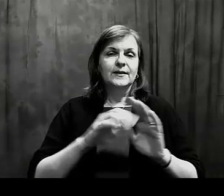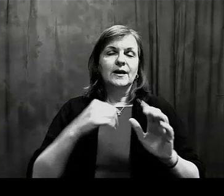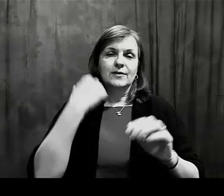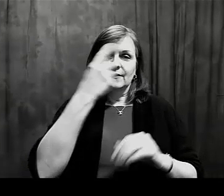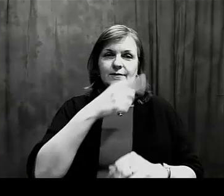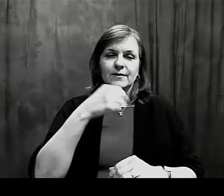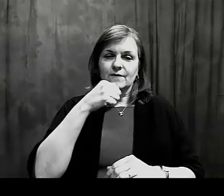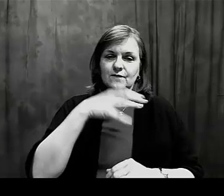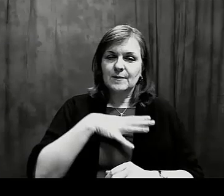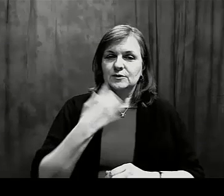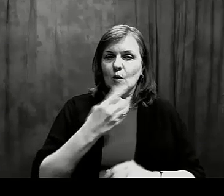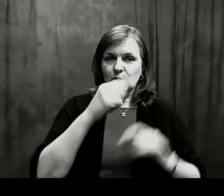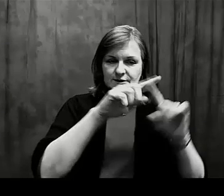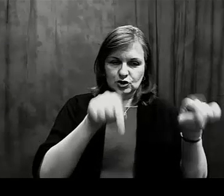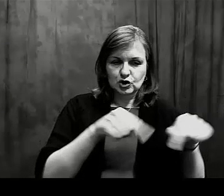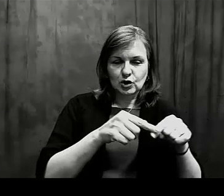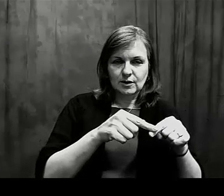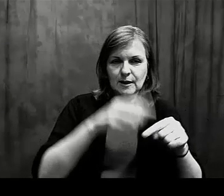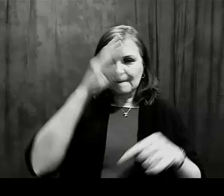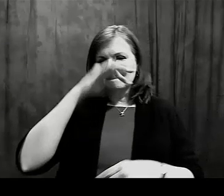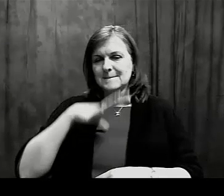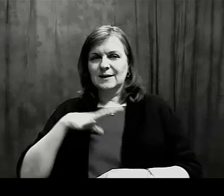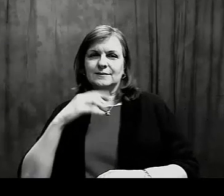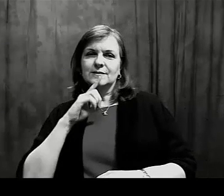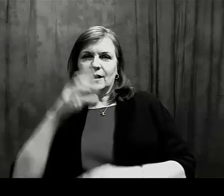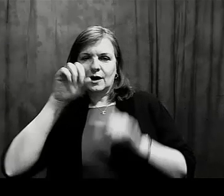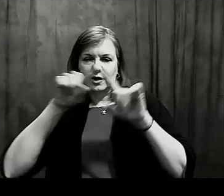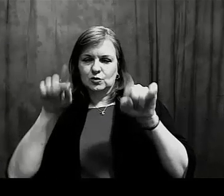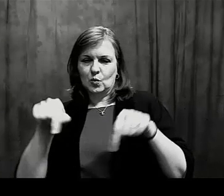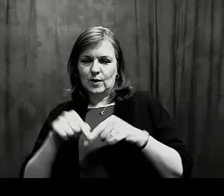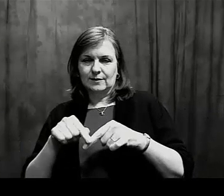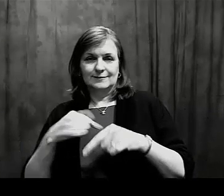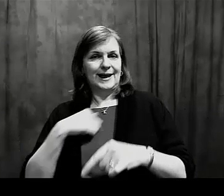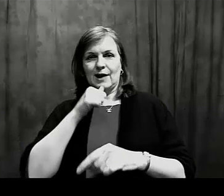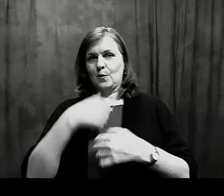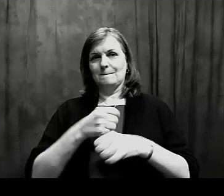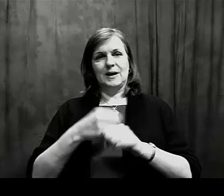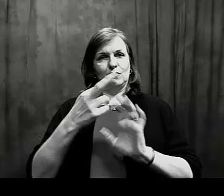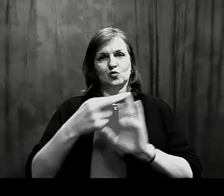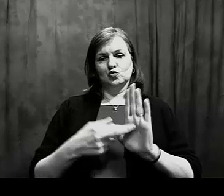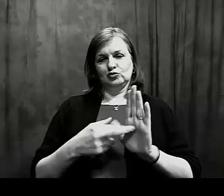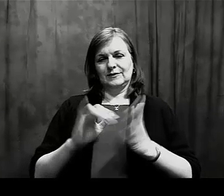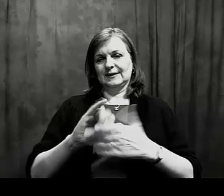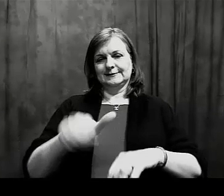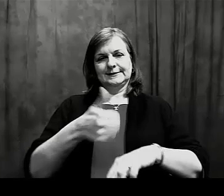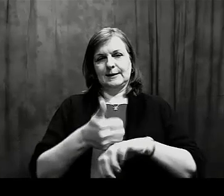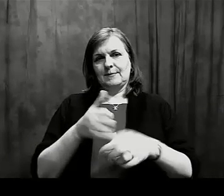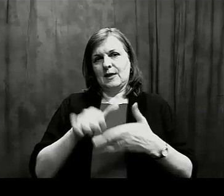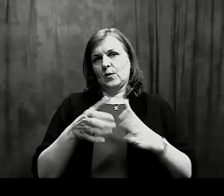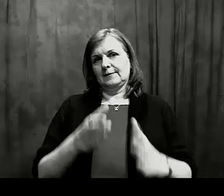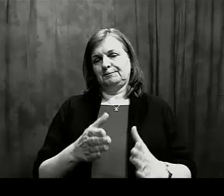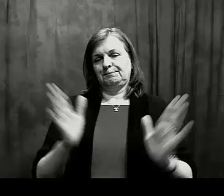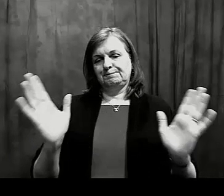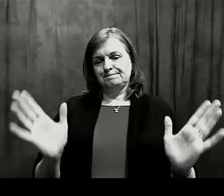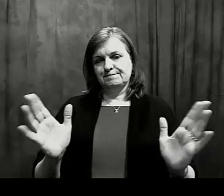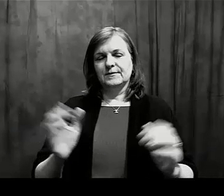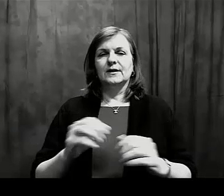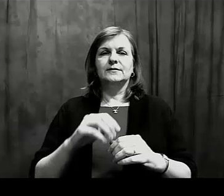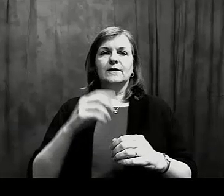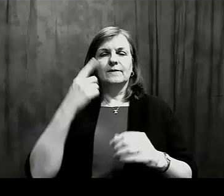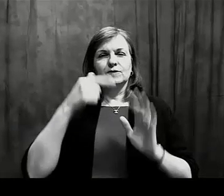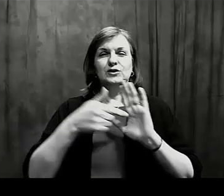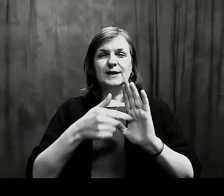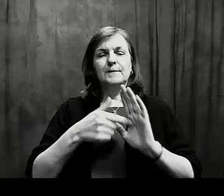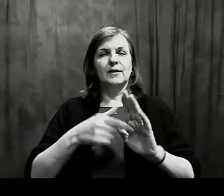females are always circles, as I've indicated down here. Males are always squares. I don't make the rules, that's just the way they're set up,